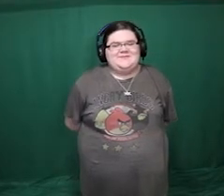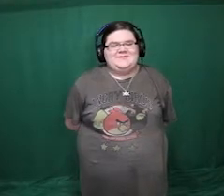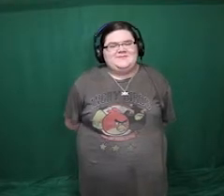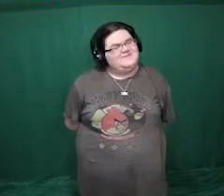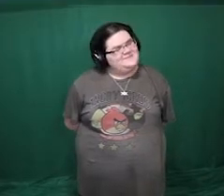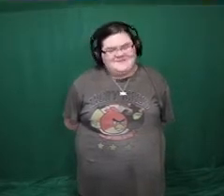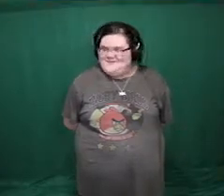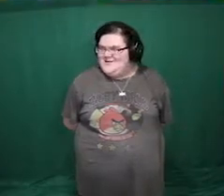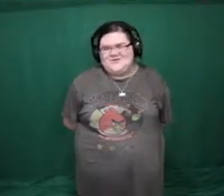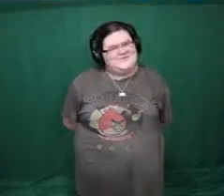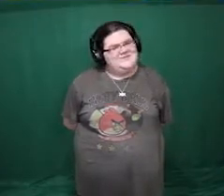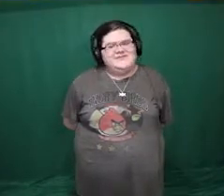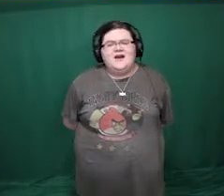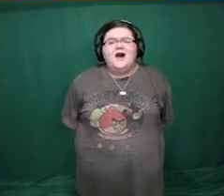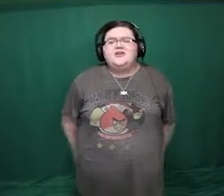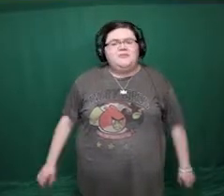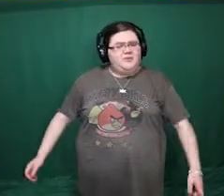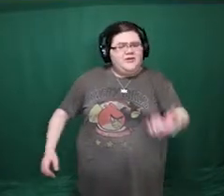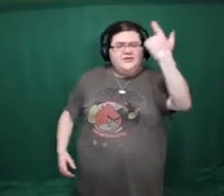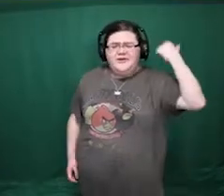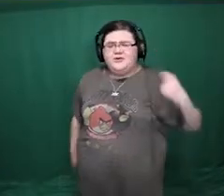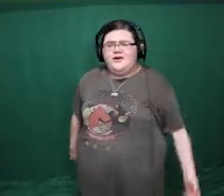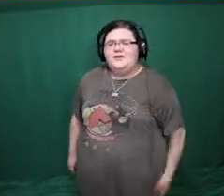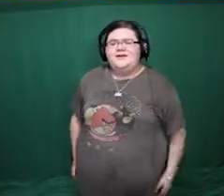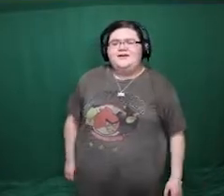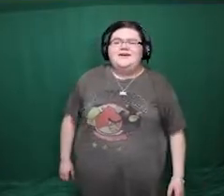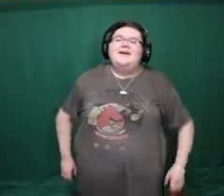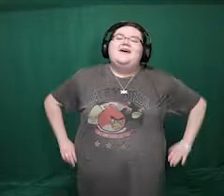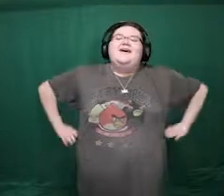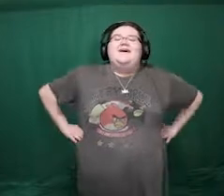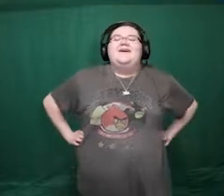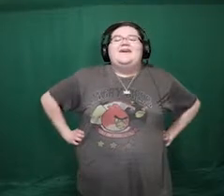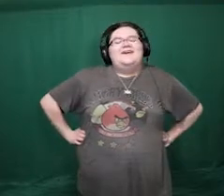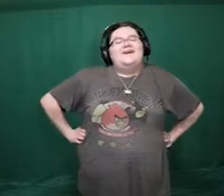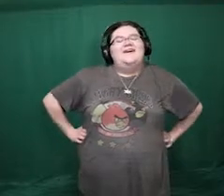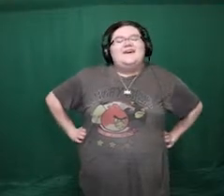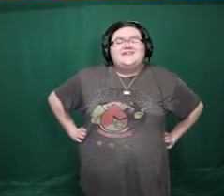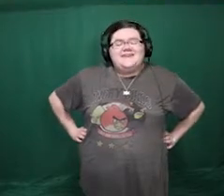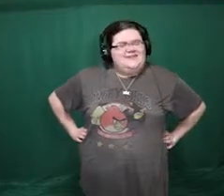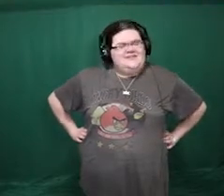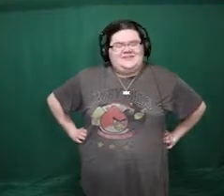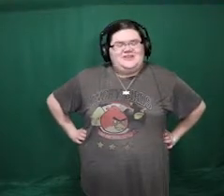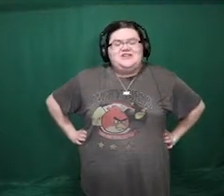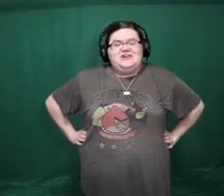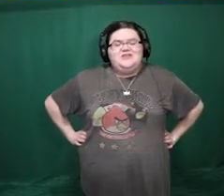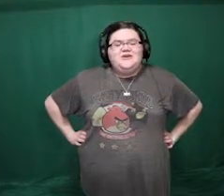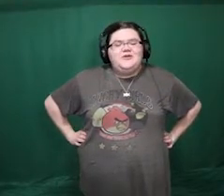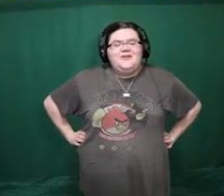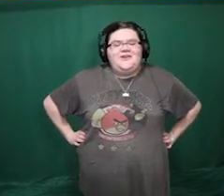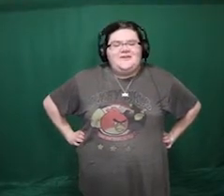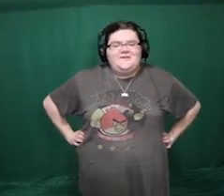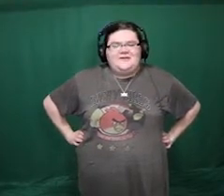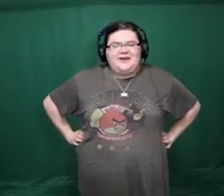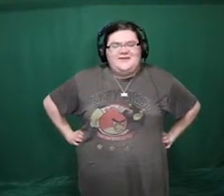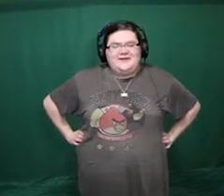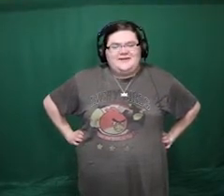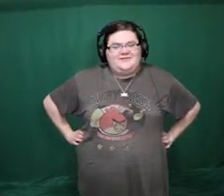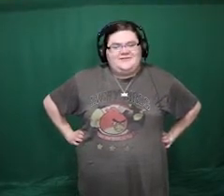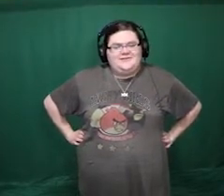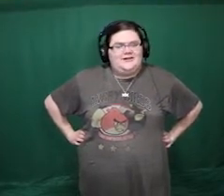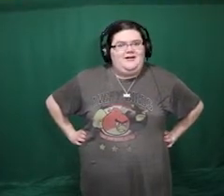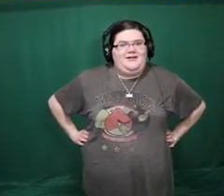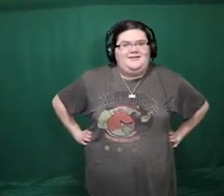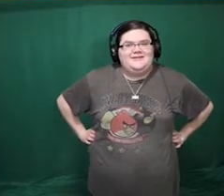Did Ethan not qualify? No. You didn't qualify. Trash. Get in the bin. Ethan, JJ, you didn't qualify your first time.